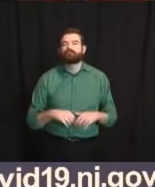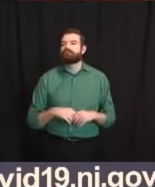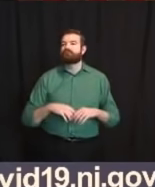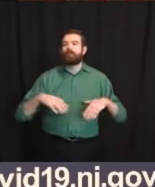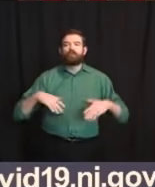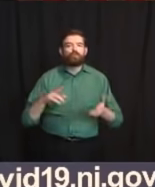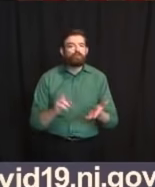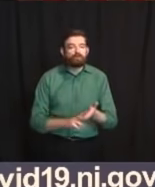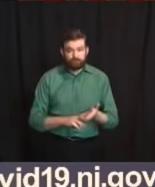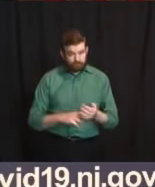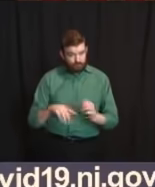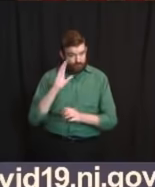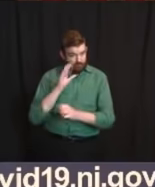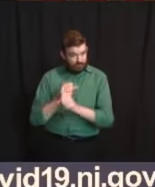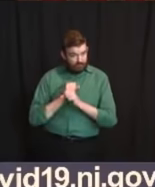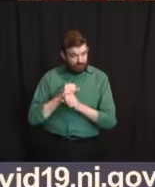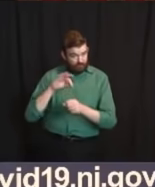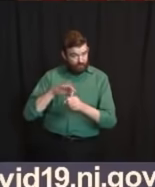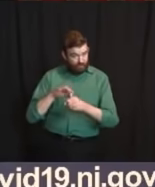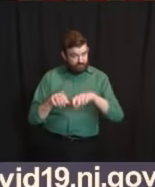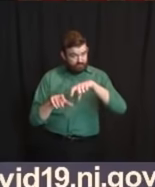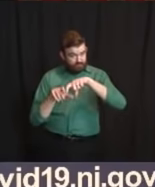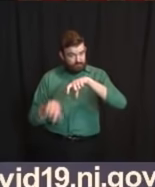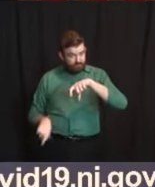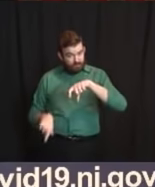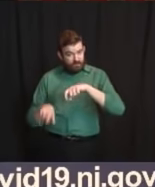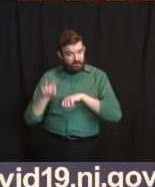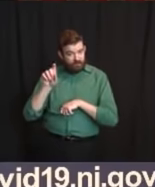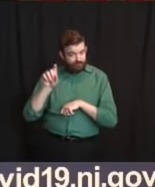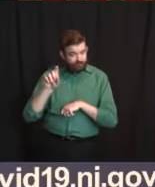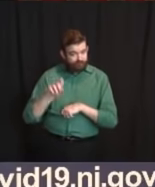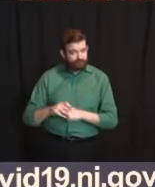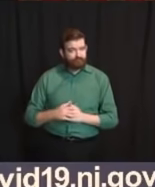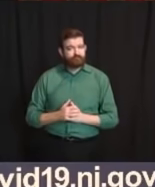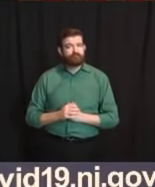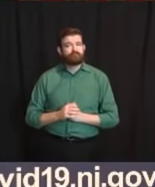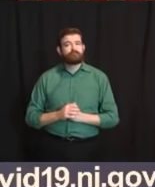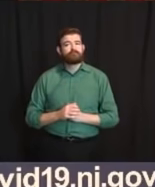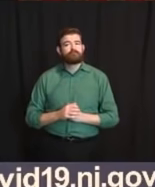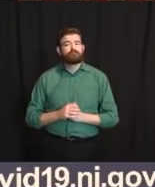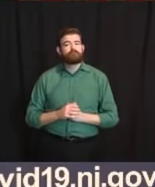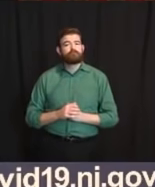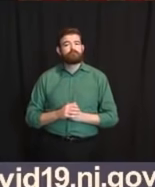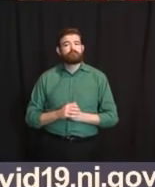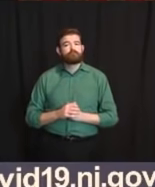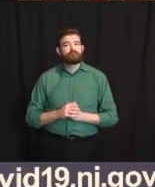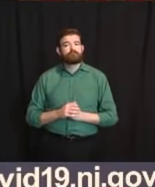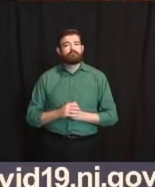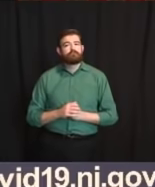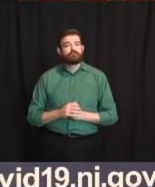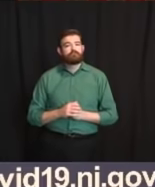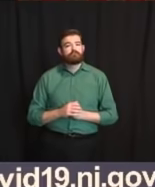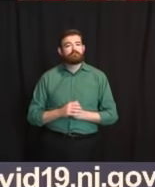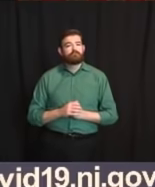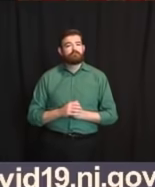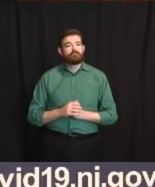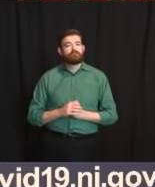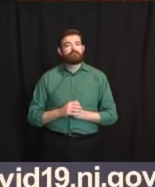the expectations that you laid out to be reasonable? And lastly, do you think that,